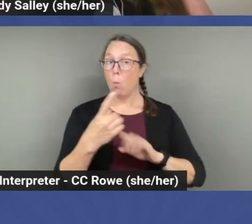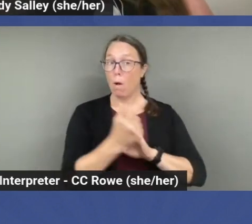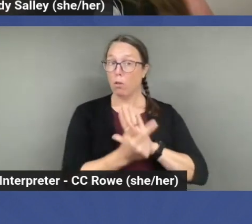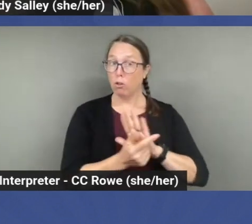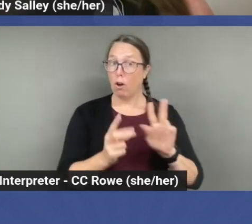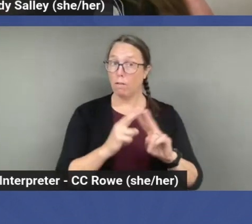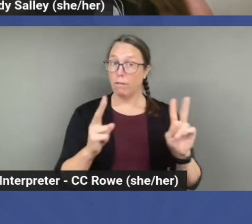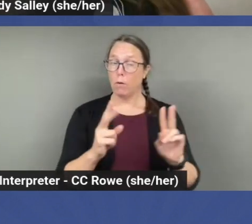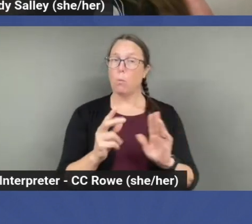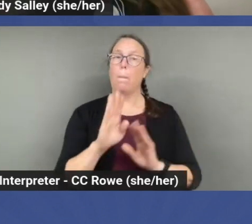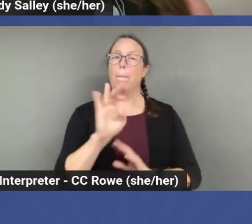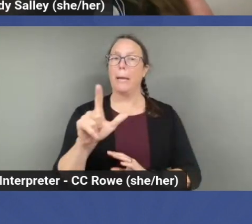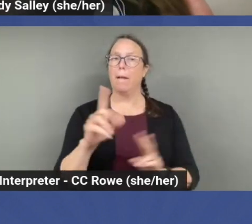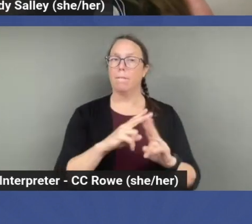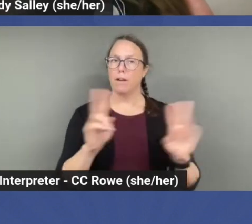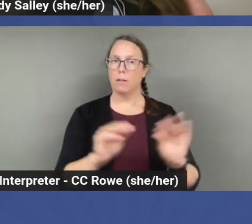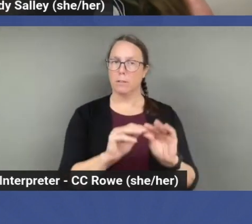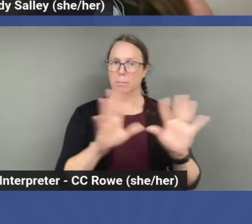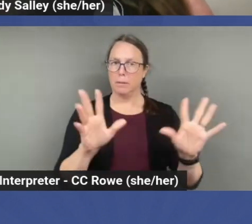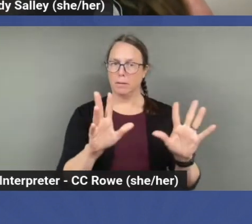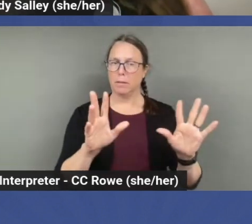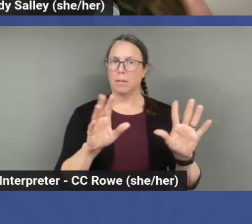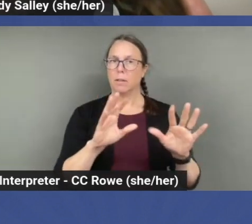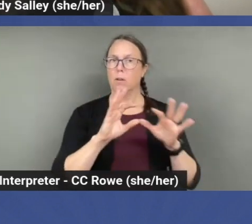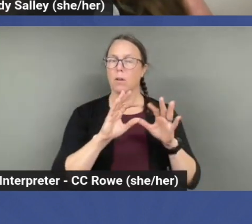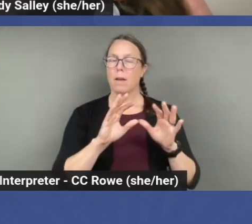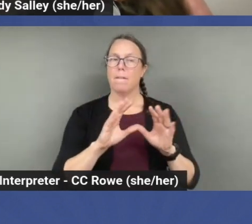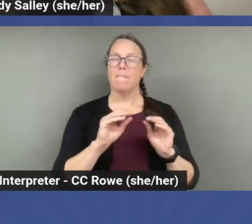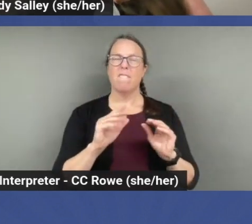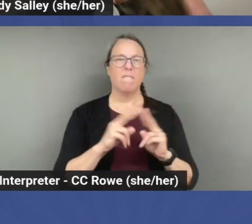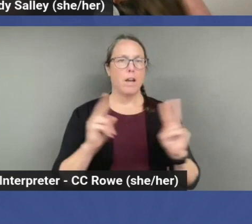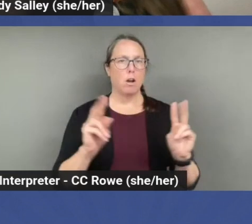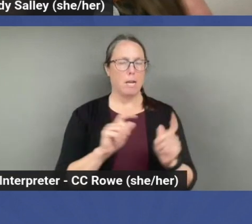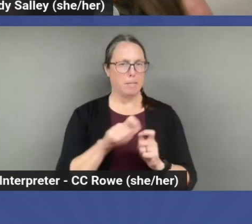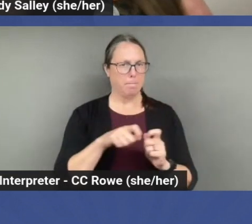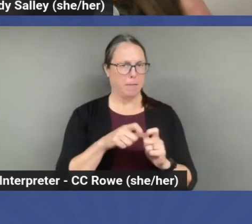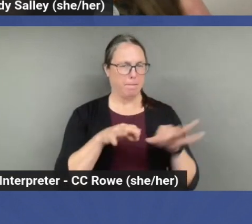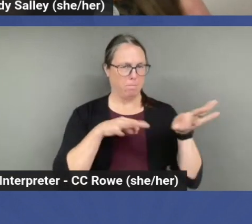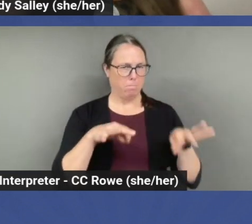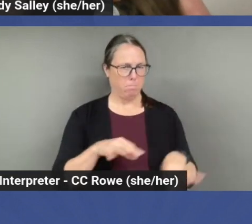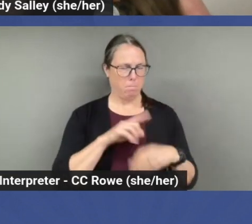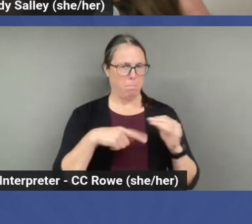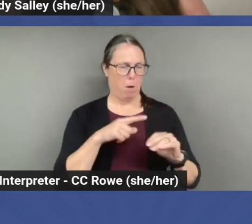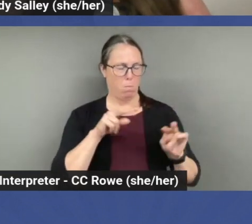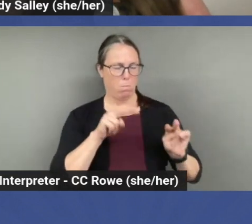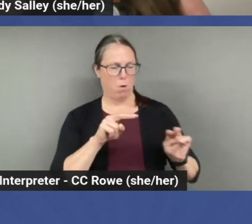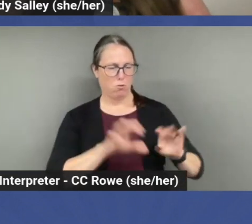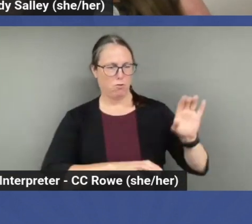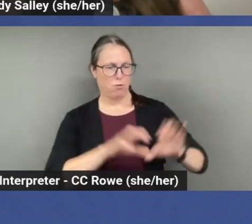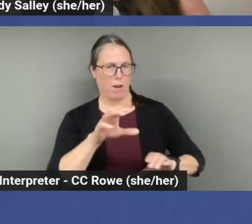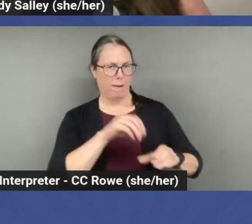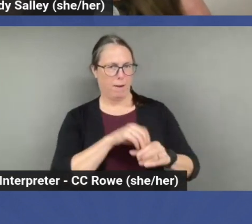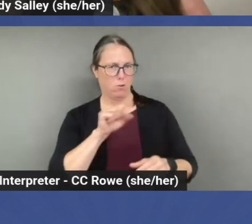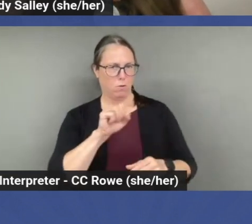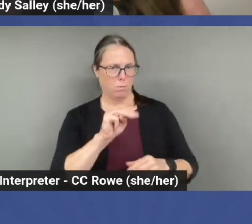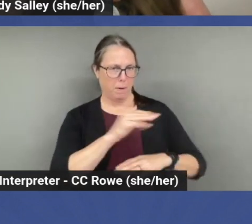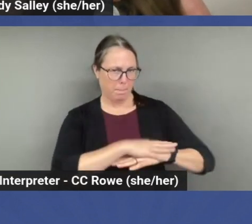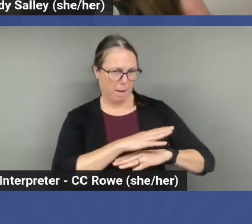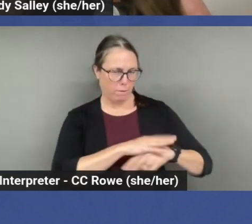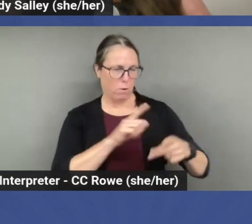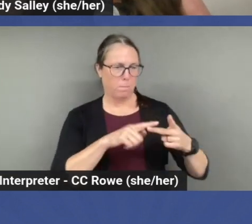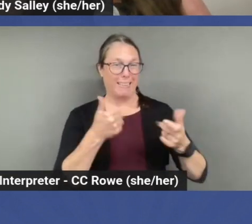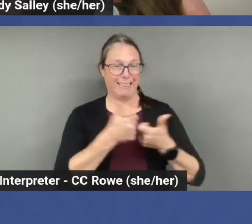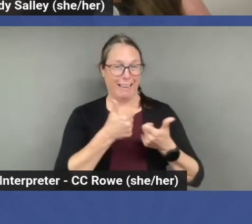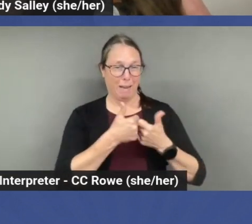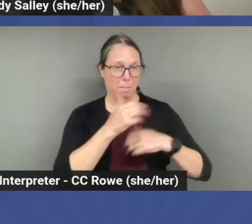specific about monitoring the chats in social media platforms and also like gaming platforms. So aside from like the